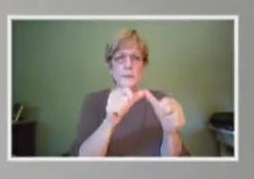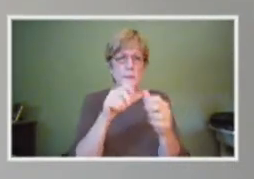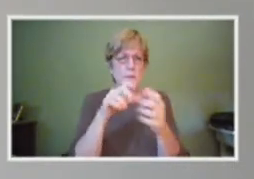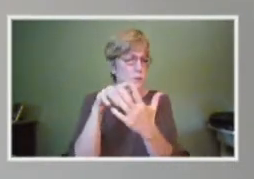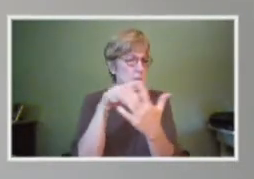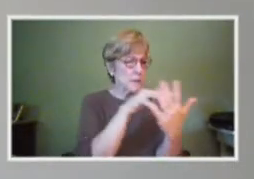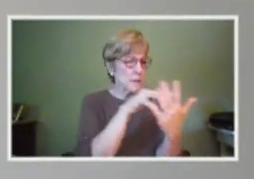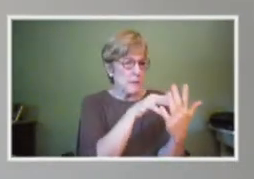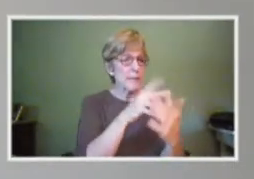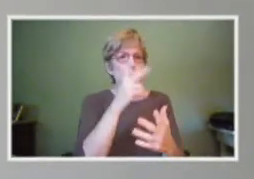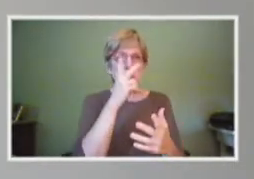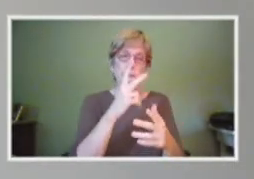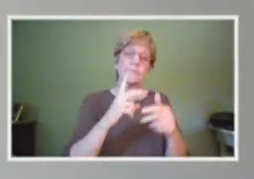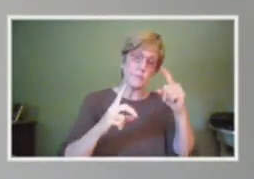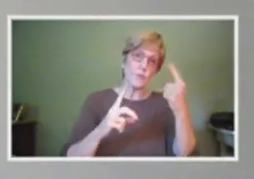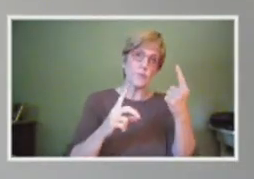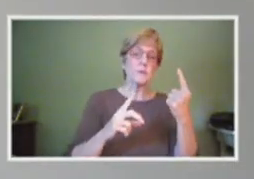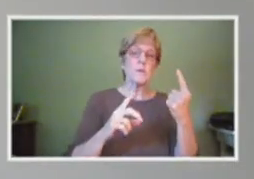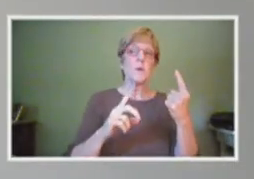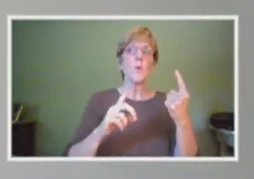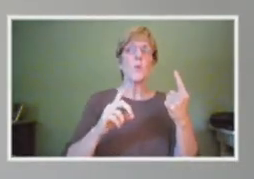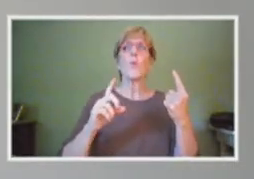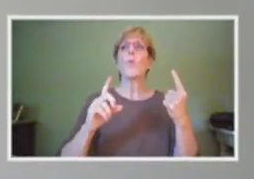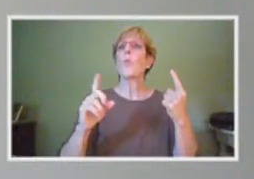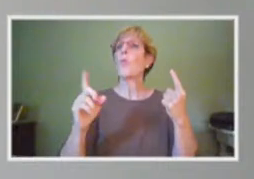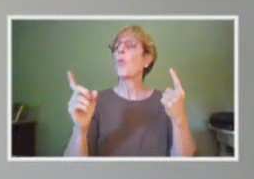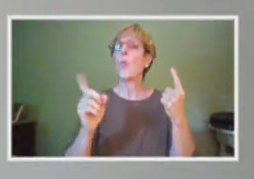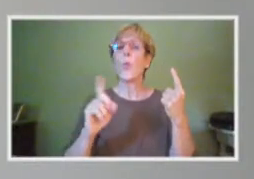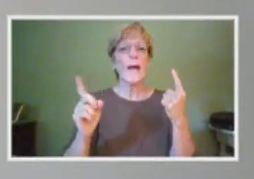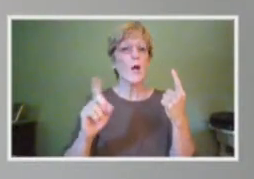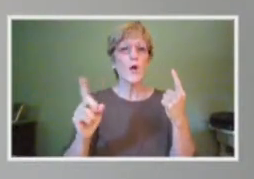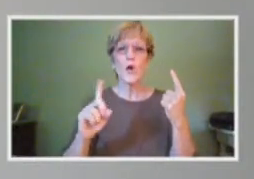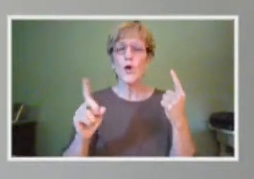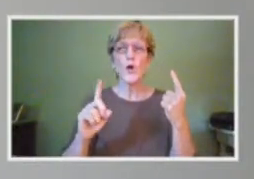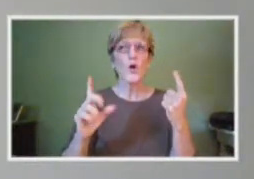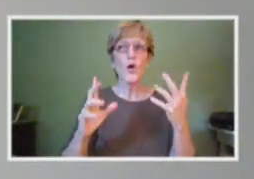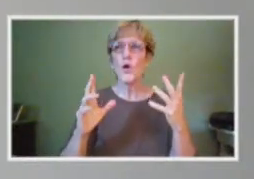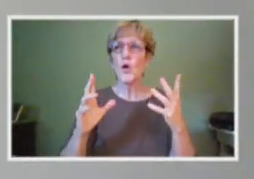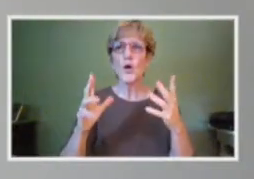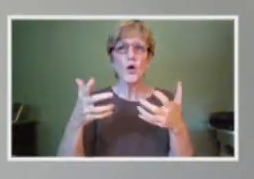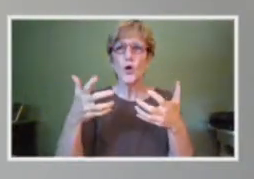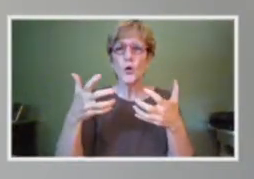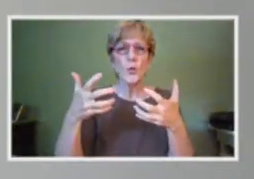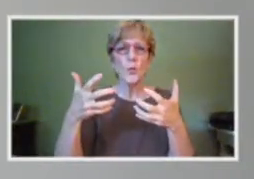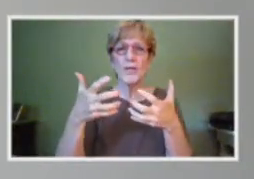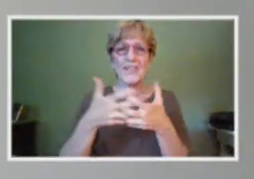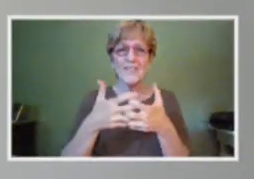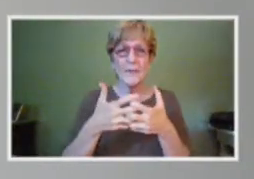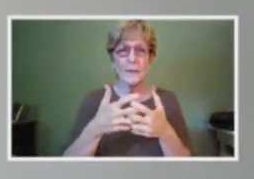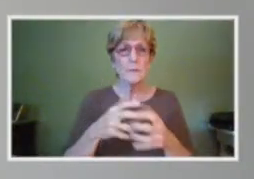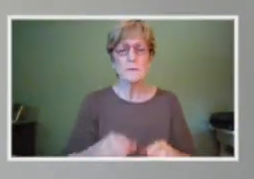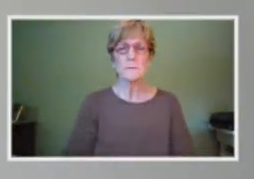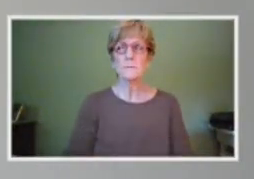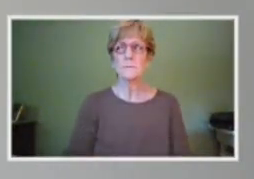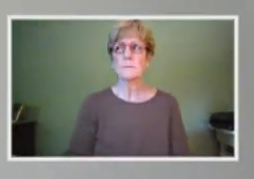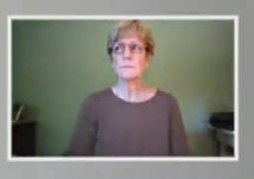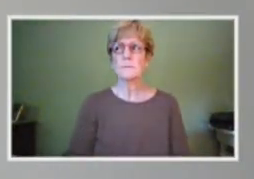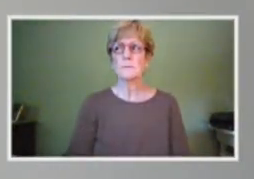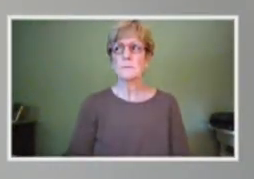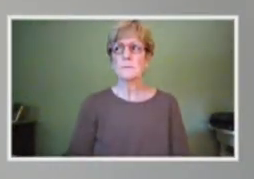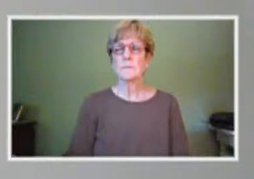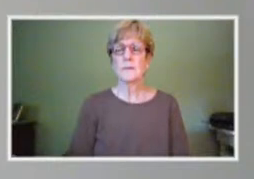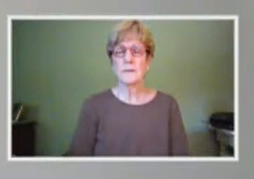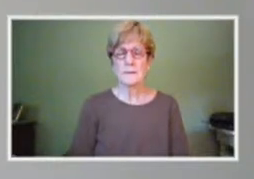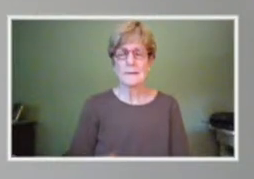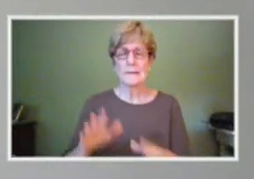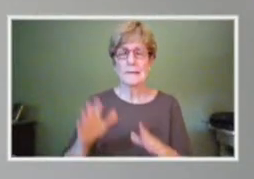need to figure out where it's going to land. I don't necessarily think it, well, I'm not going to get in trouble with the city